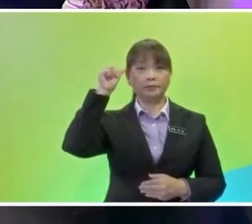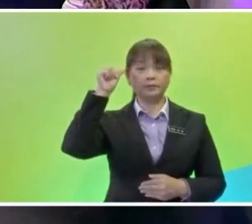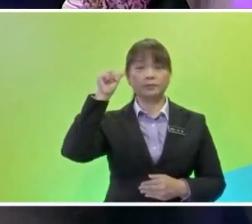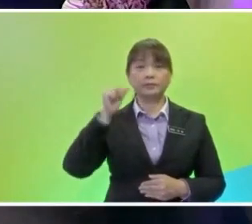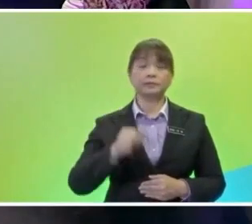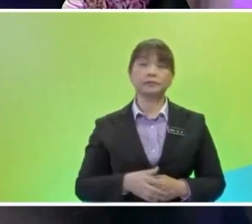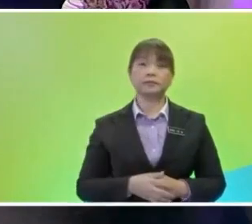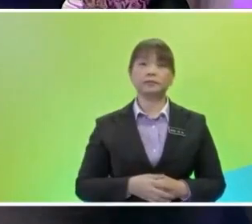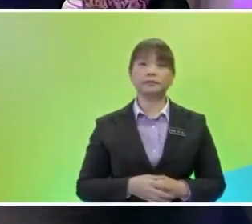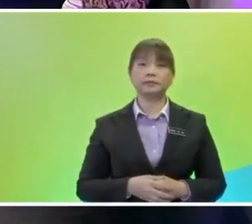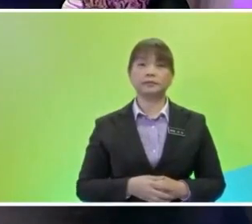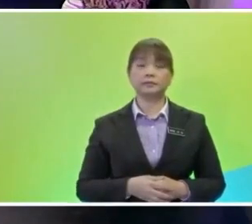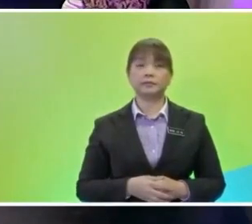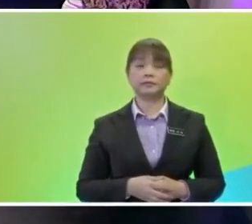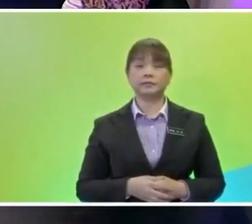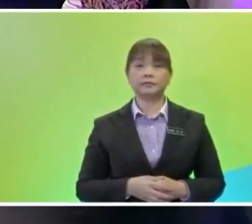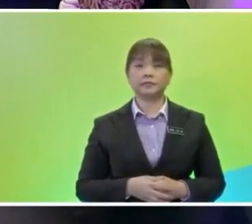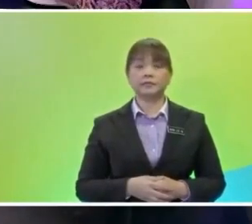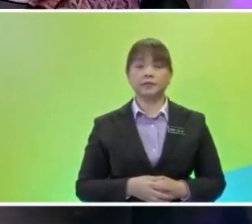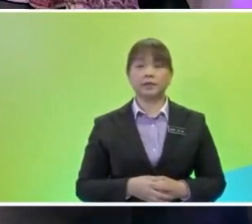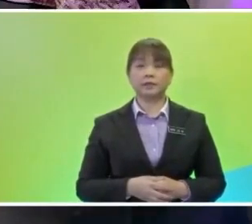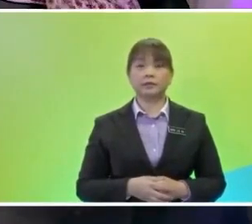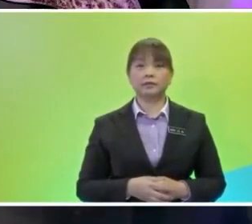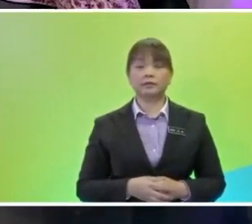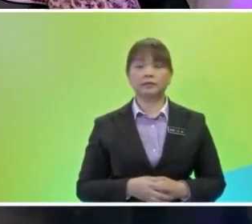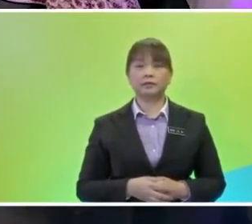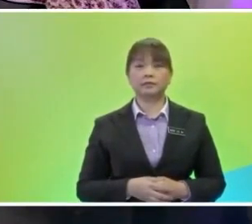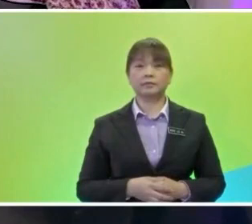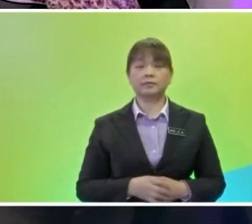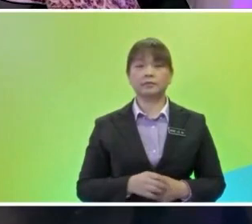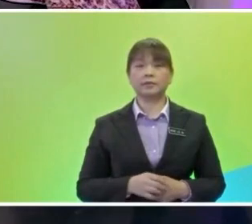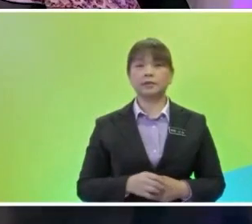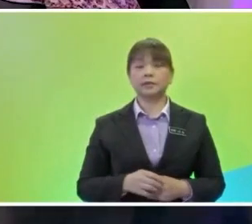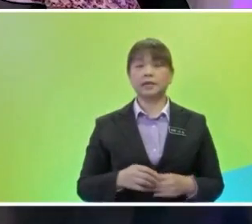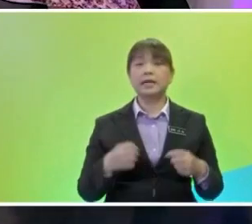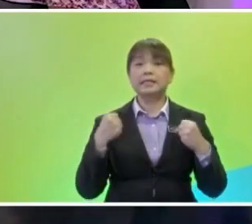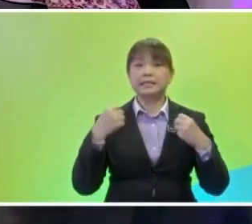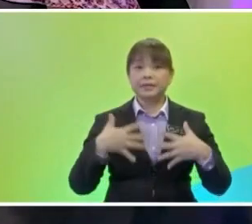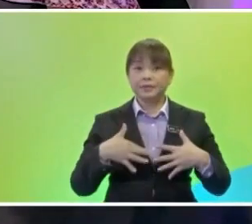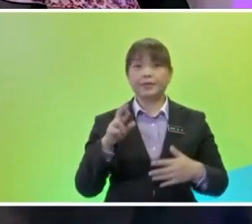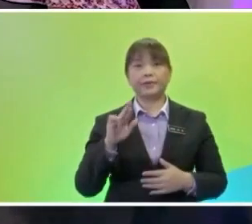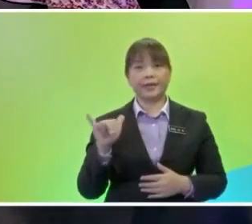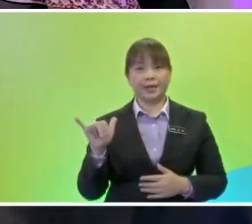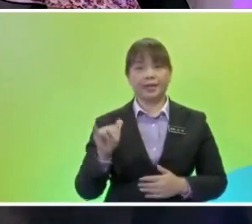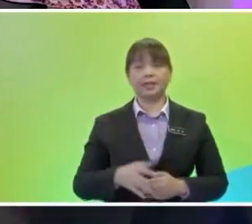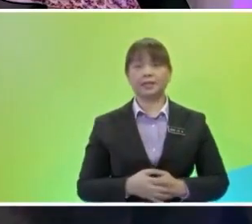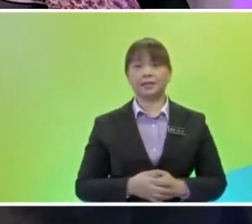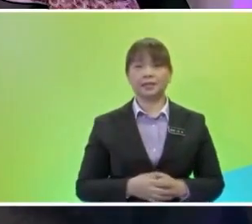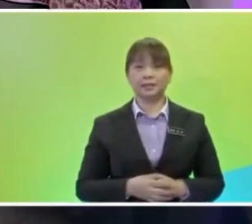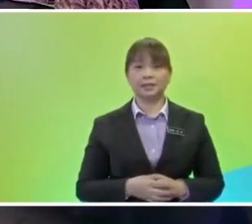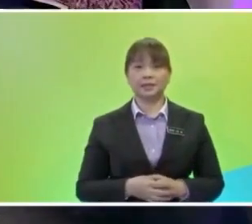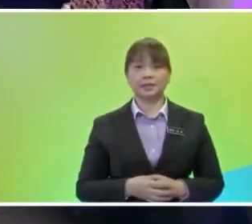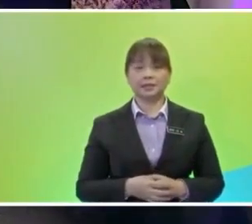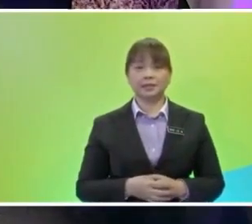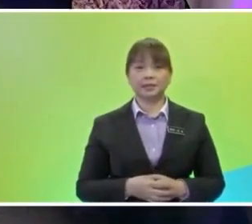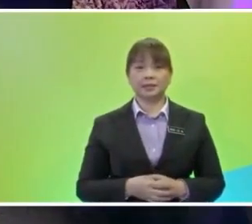I think the answer is scary. Scary because it starts with the letter S. S. Oh. Scary. Very good. All